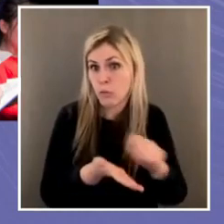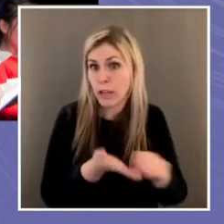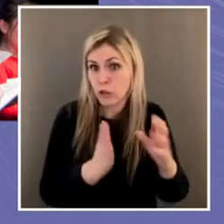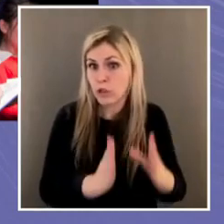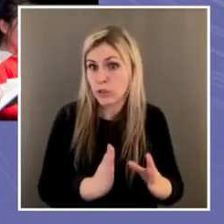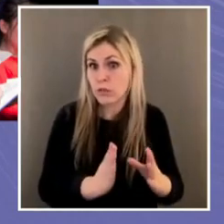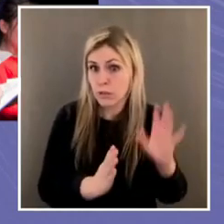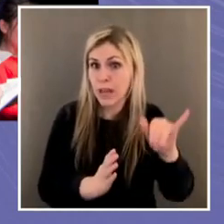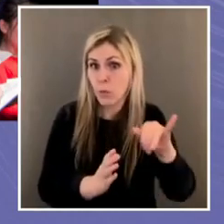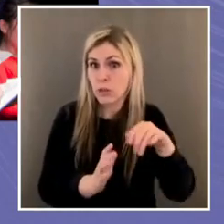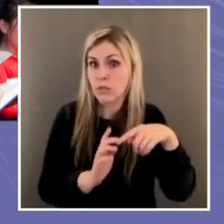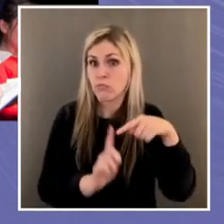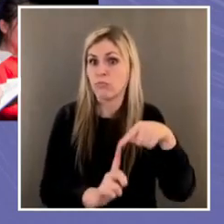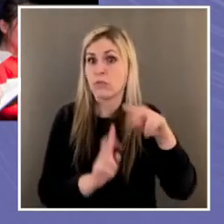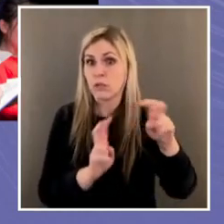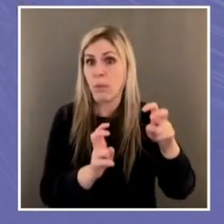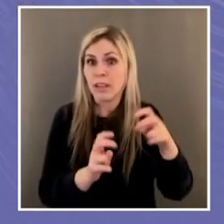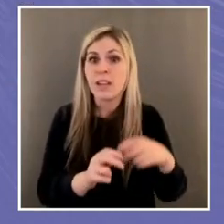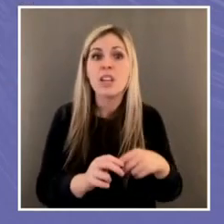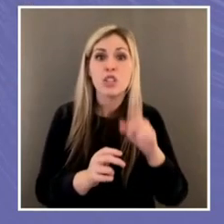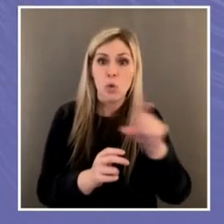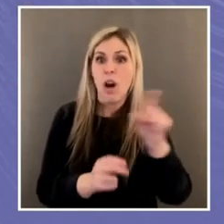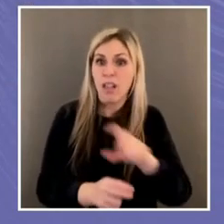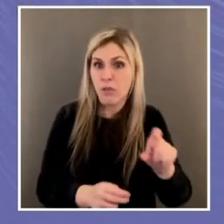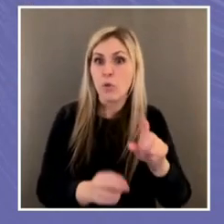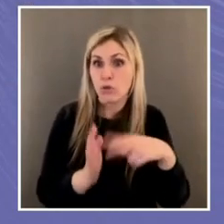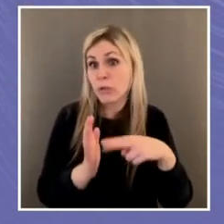So those were all readings. Then in